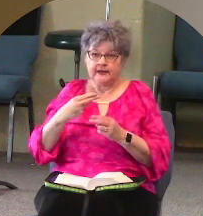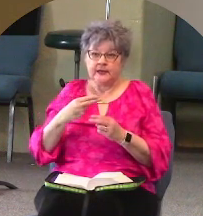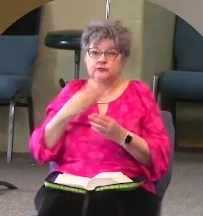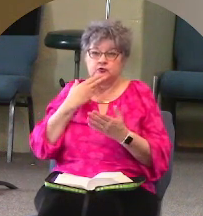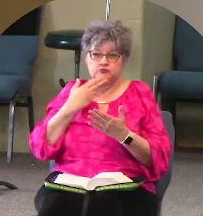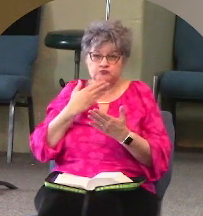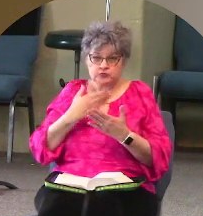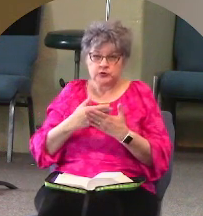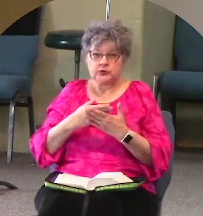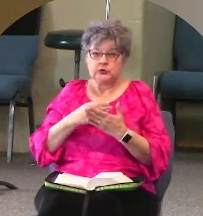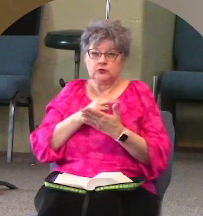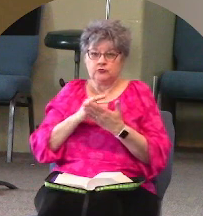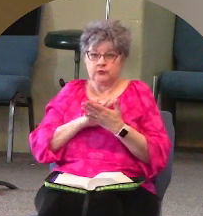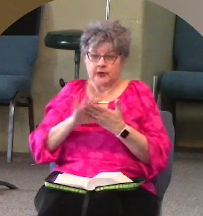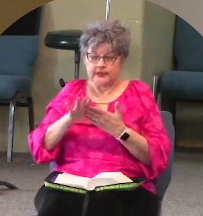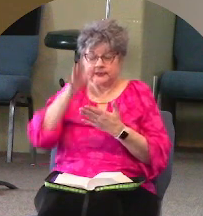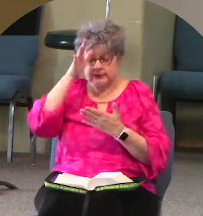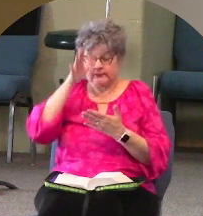man,